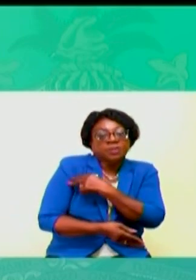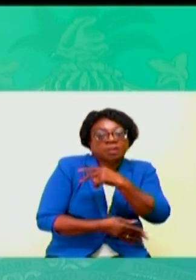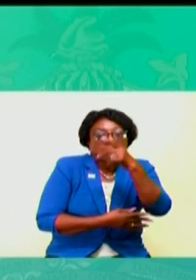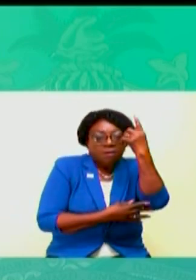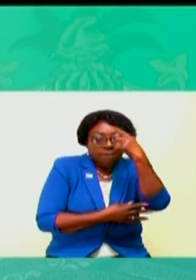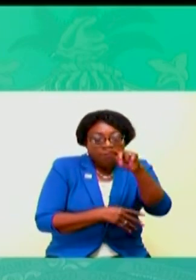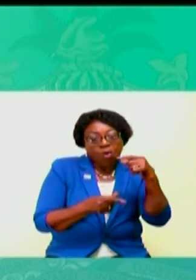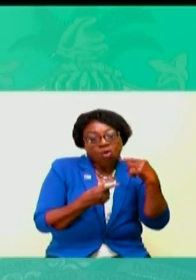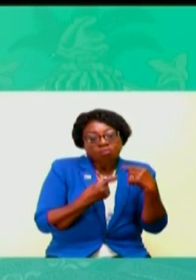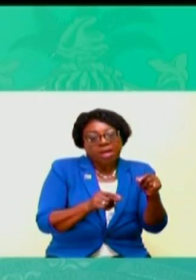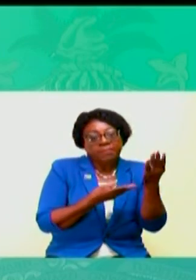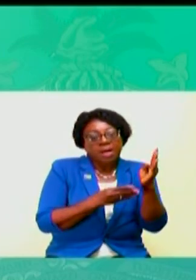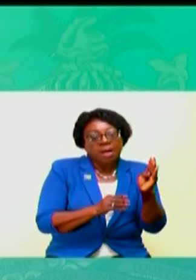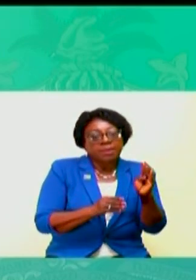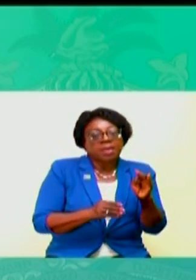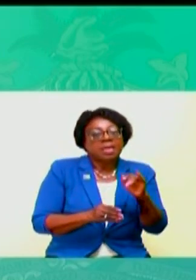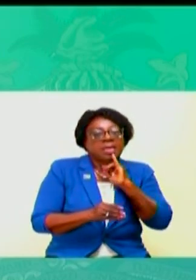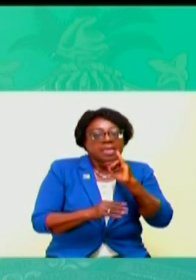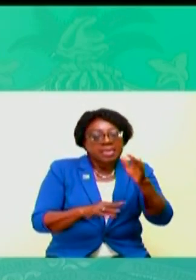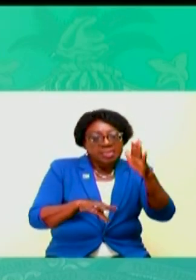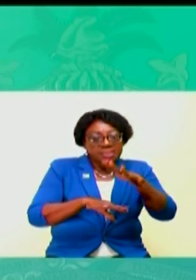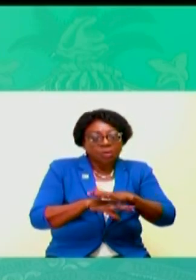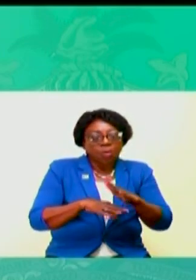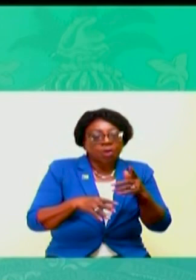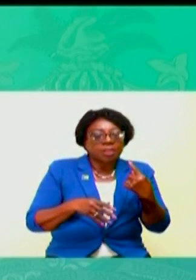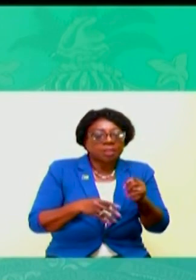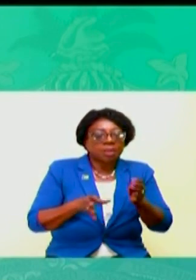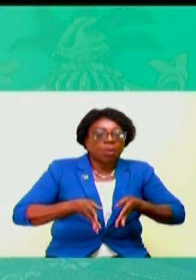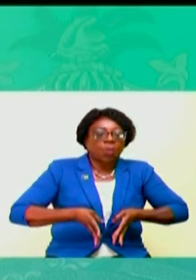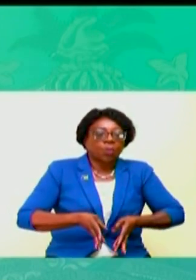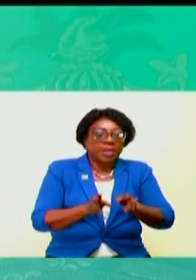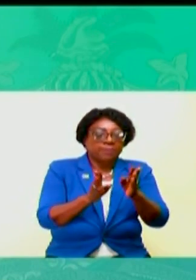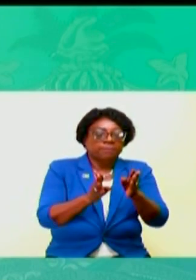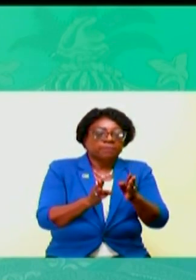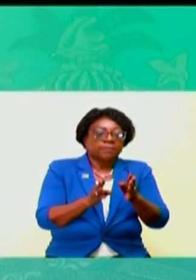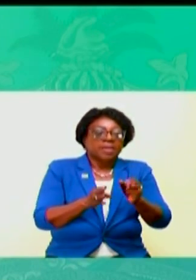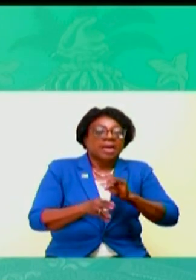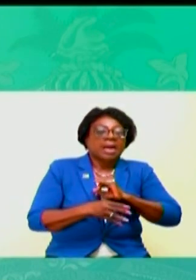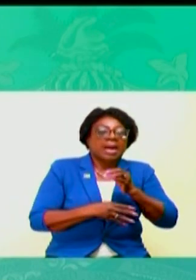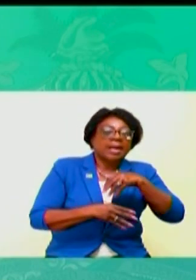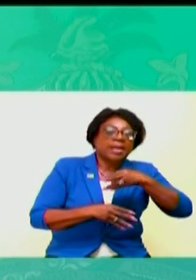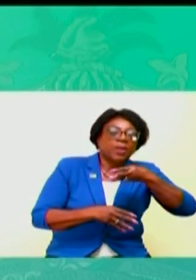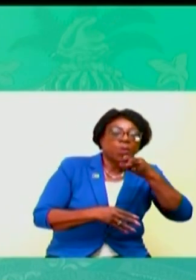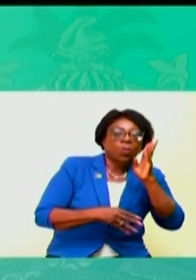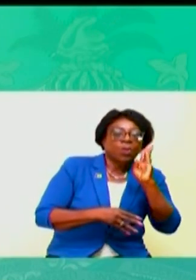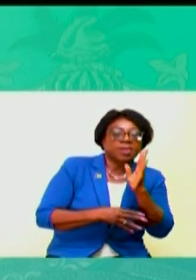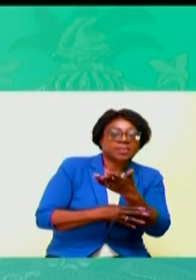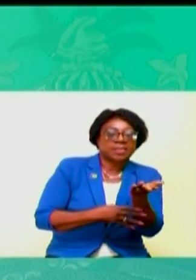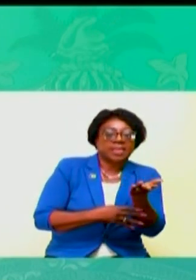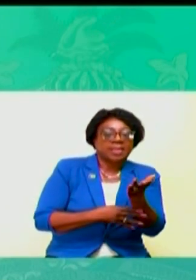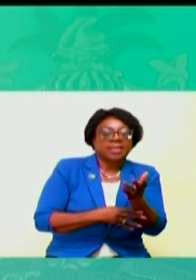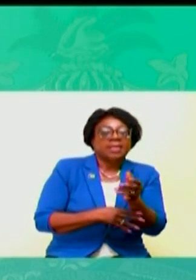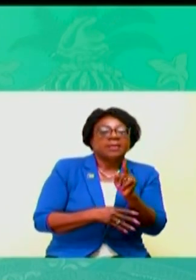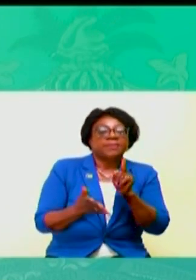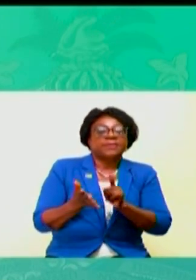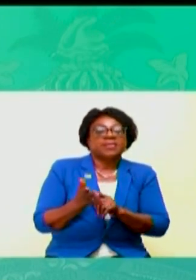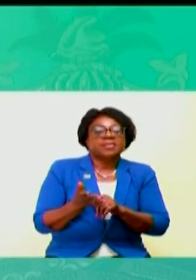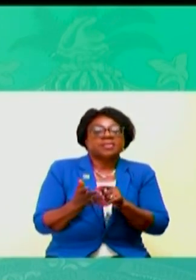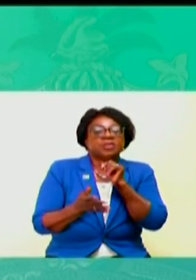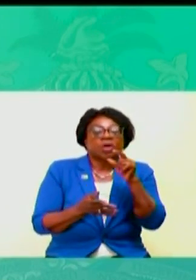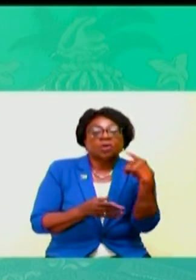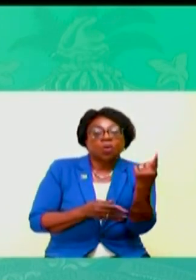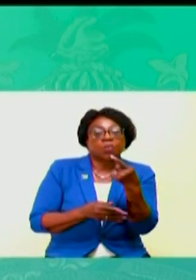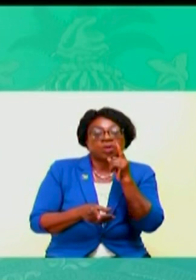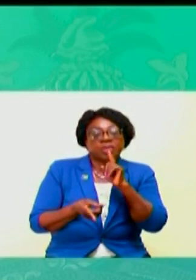is underway. Yes, Mr. Deputy Speaker, I was there. This isn't just talk. Shovels are